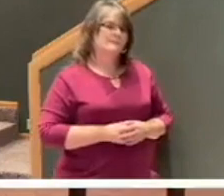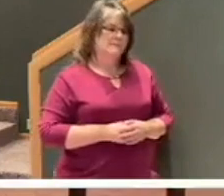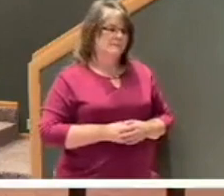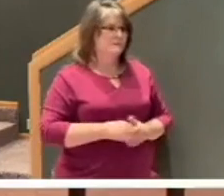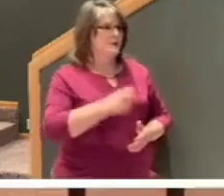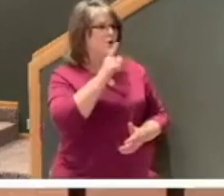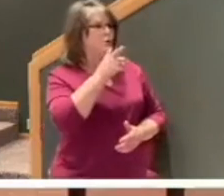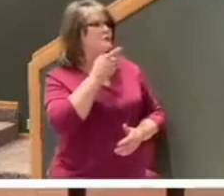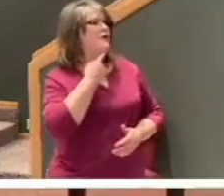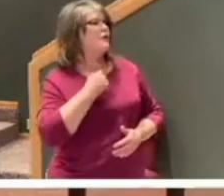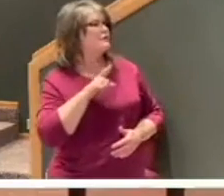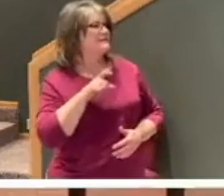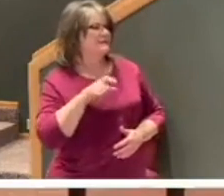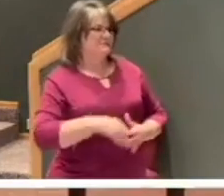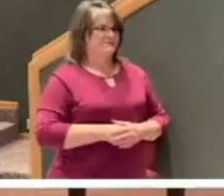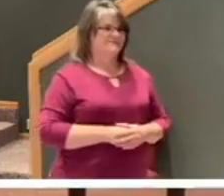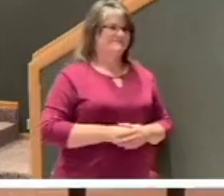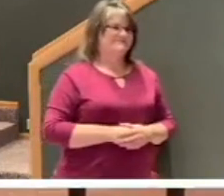Who's thirsty?